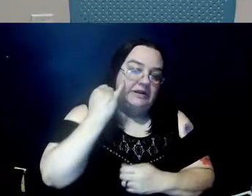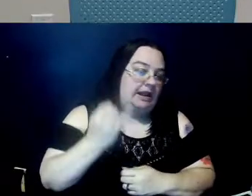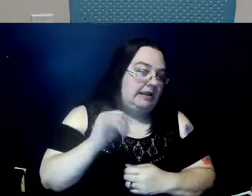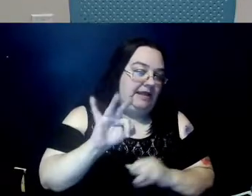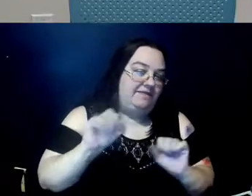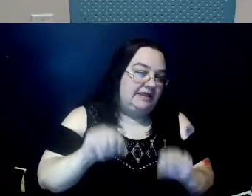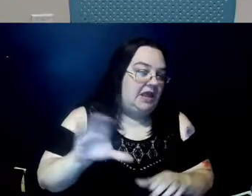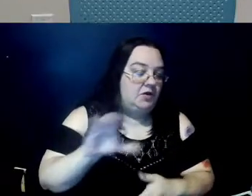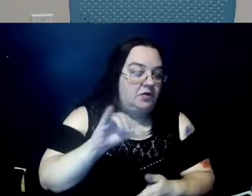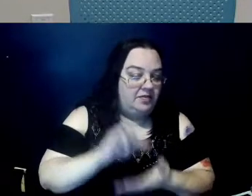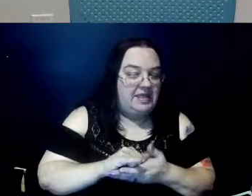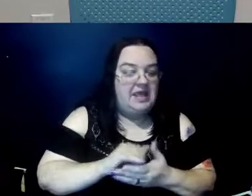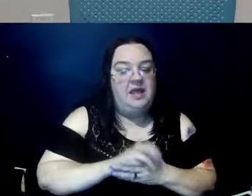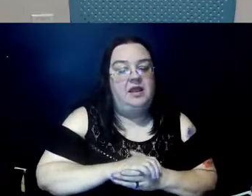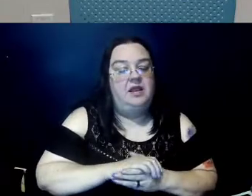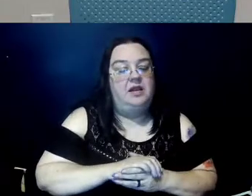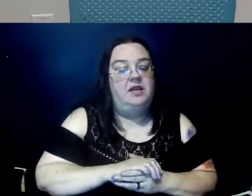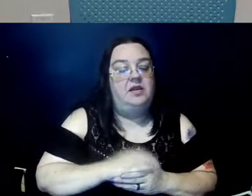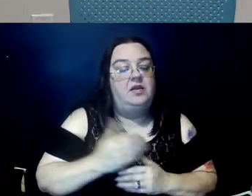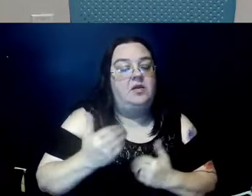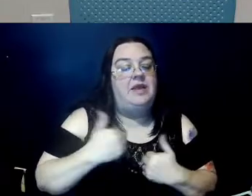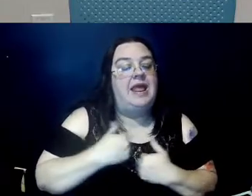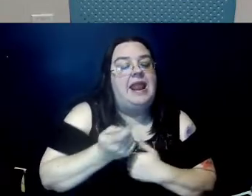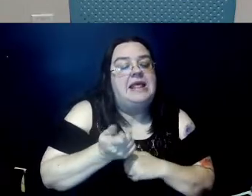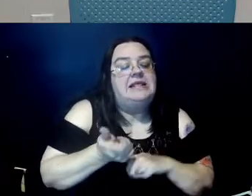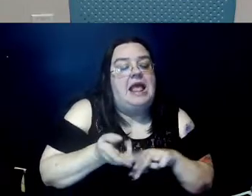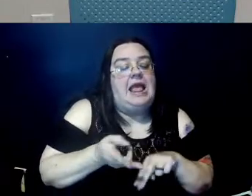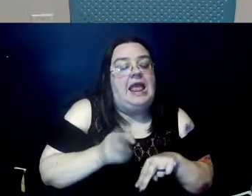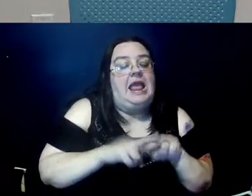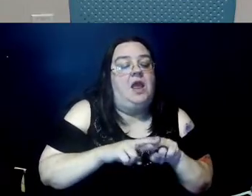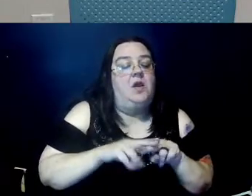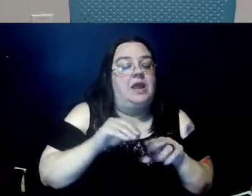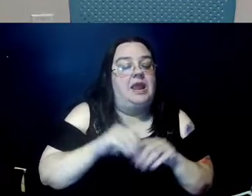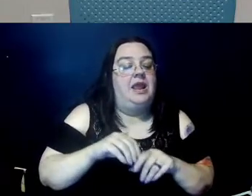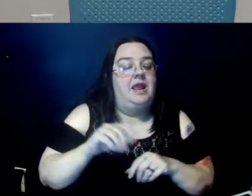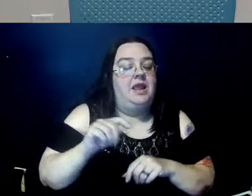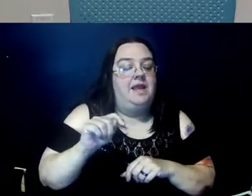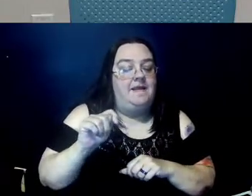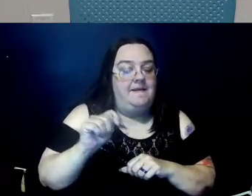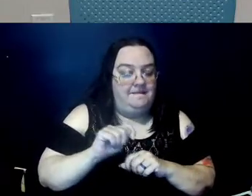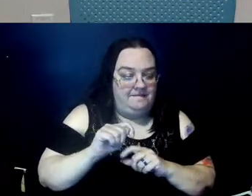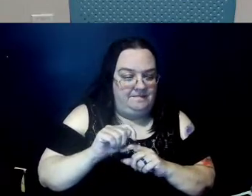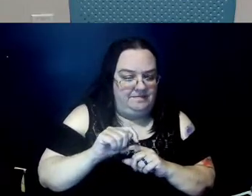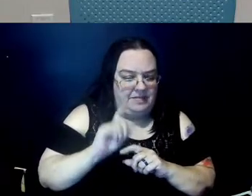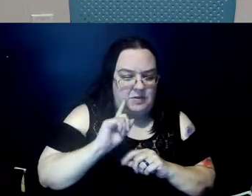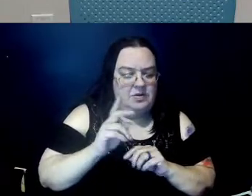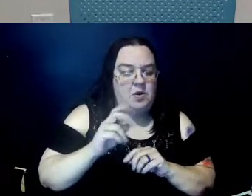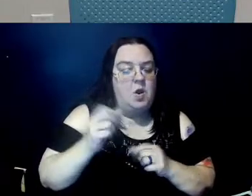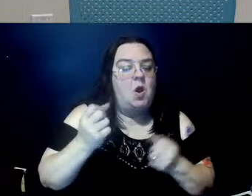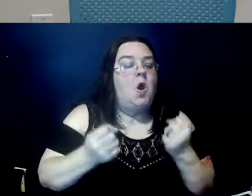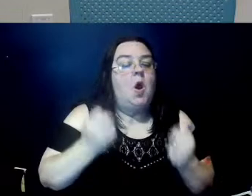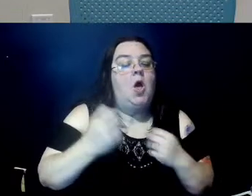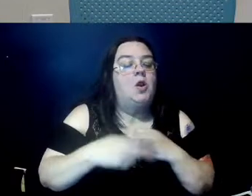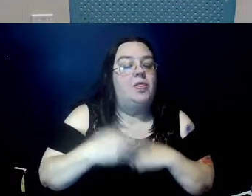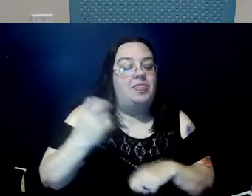We had a slight increase in theft from autos, mainly tires, up at the apartments, Cheverly